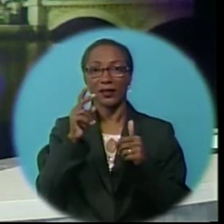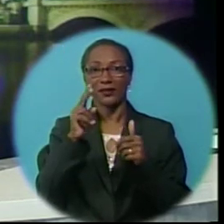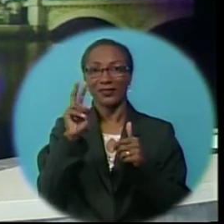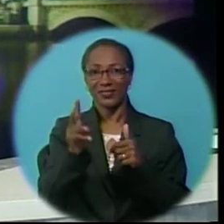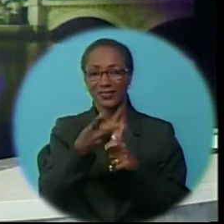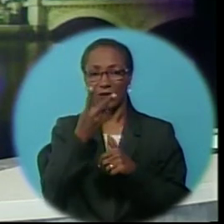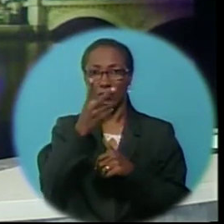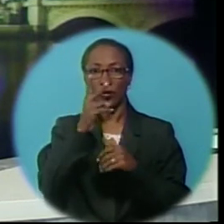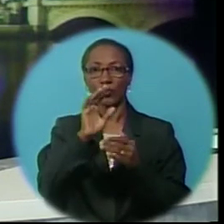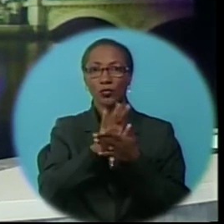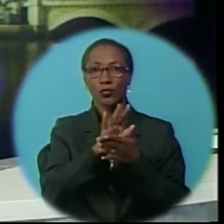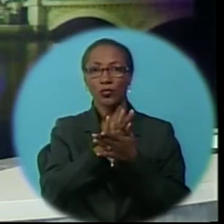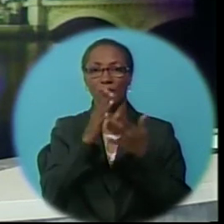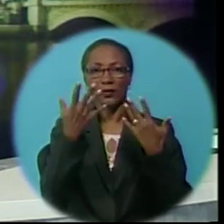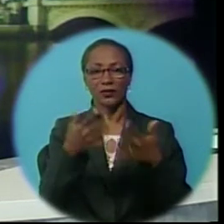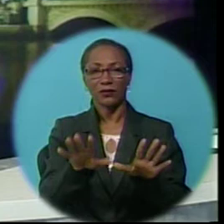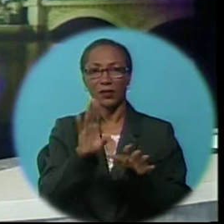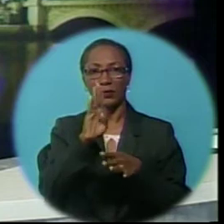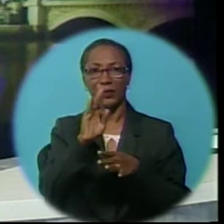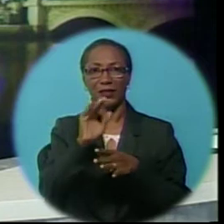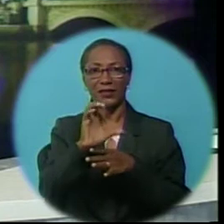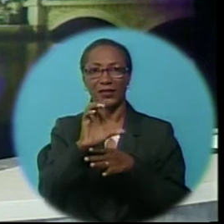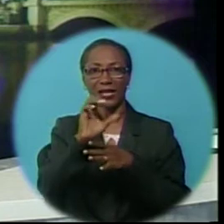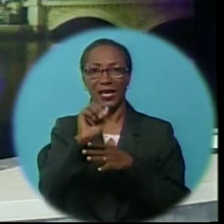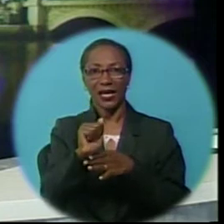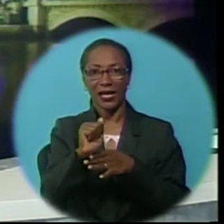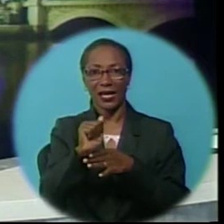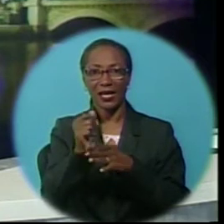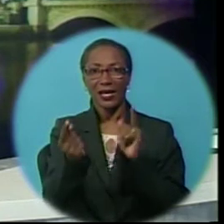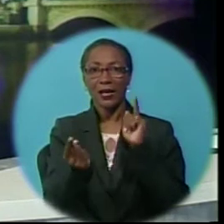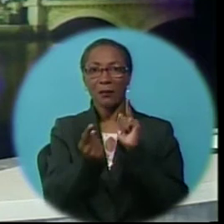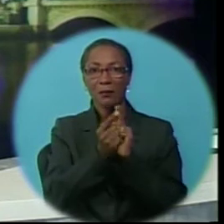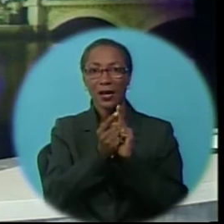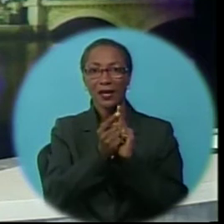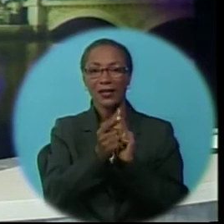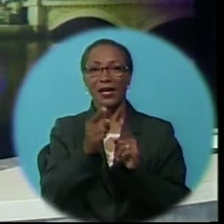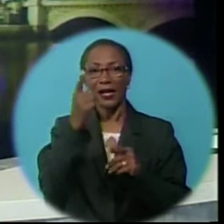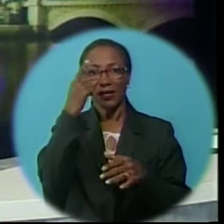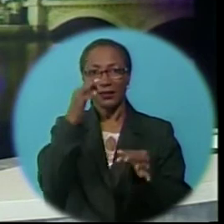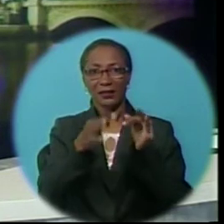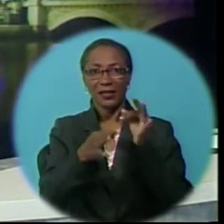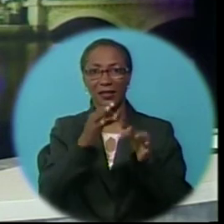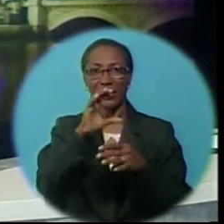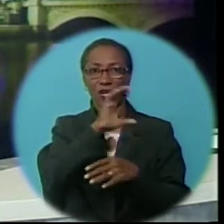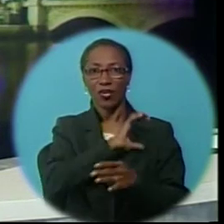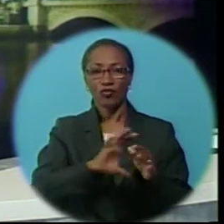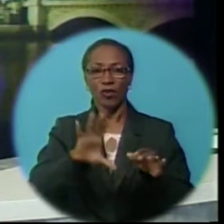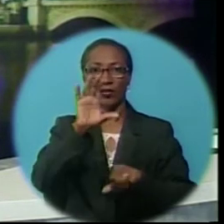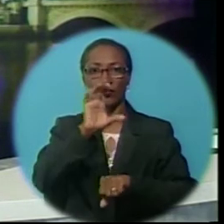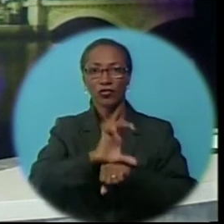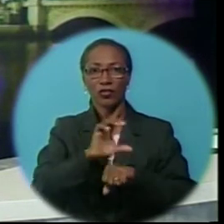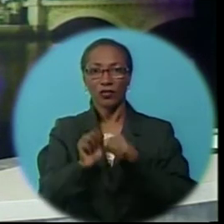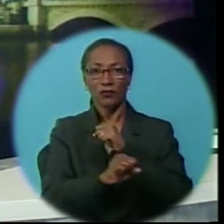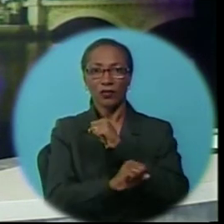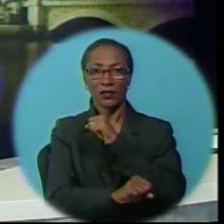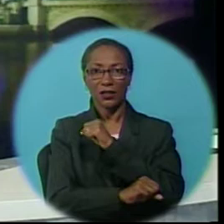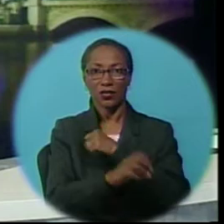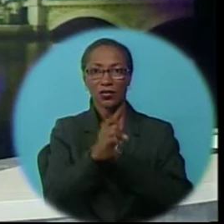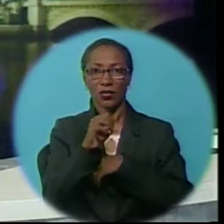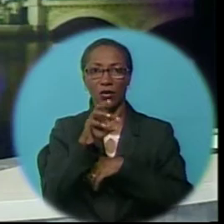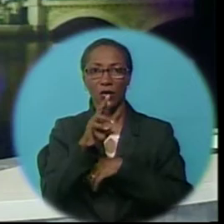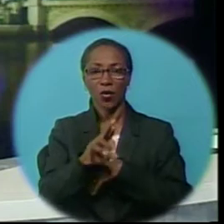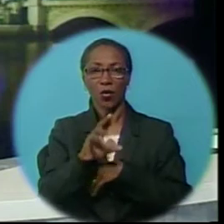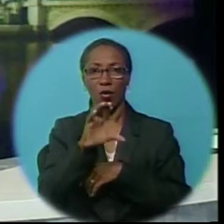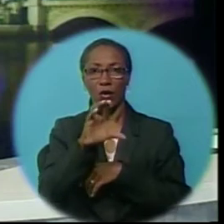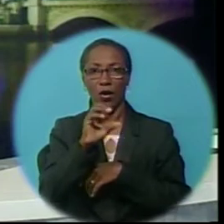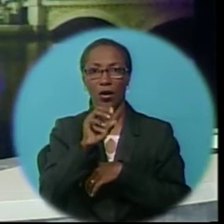BCA Board of Directors met this week and decided that Christchurch Foundation nor Combermere have to yield any of their players to the